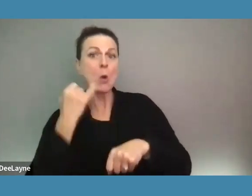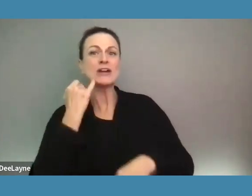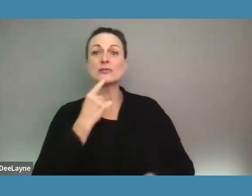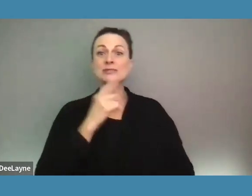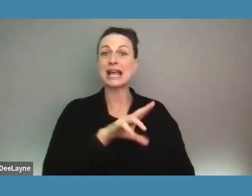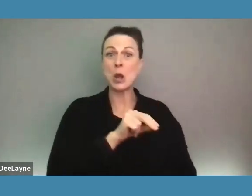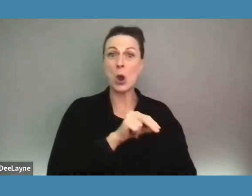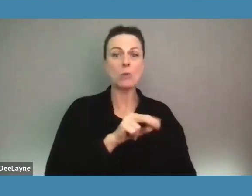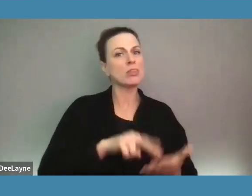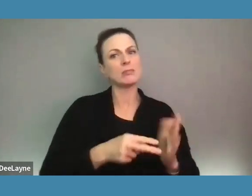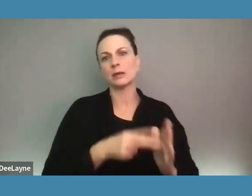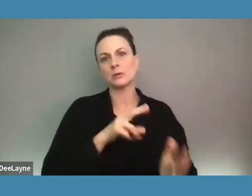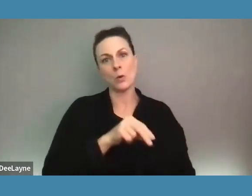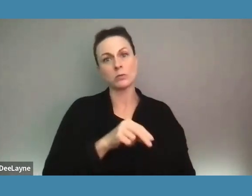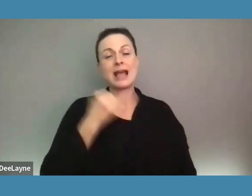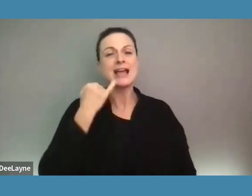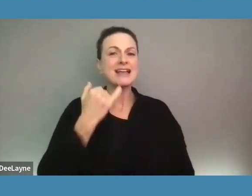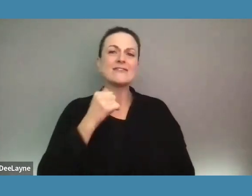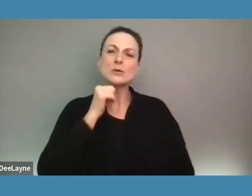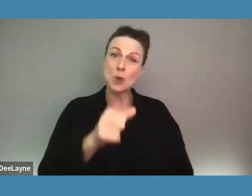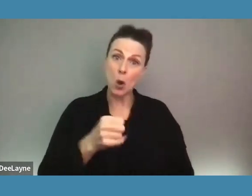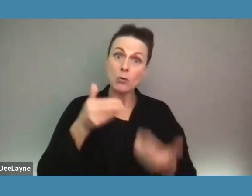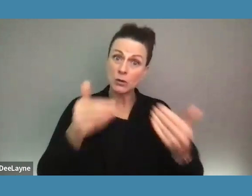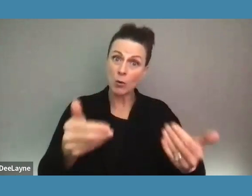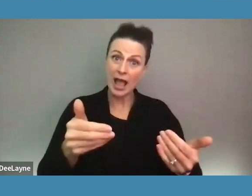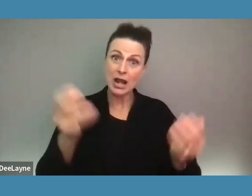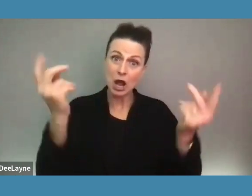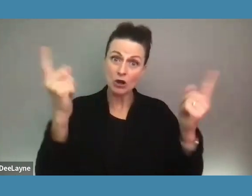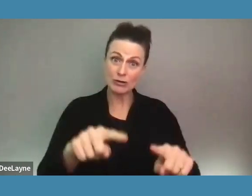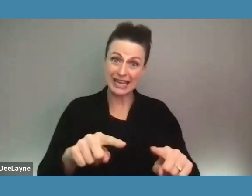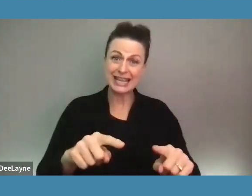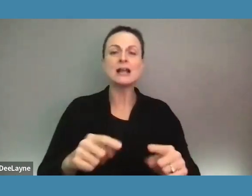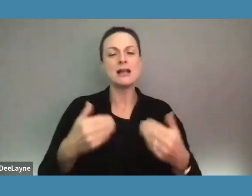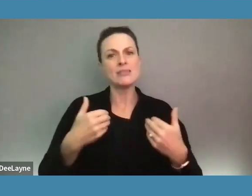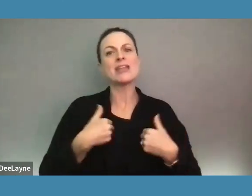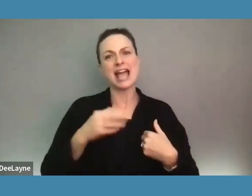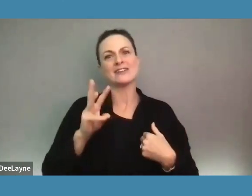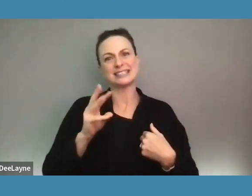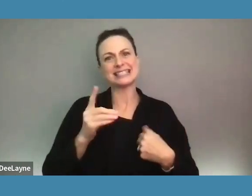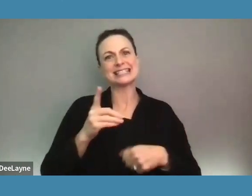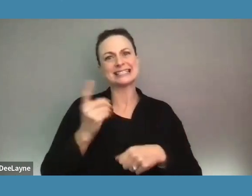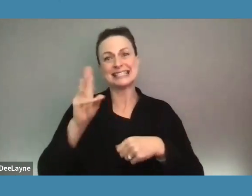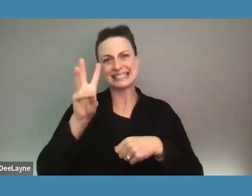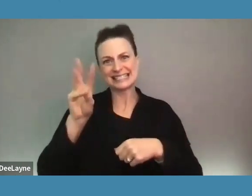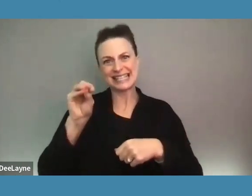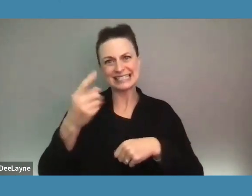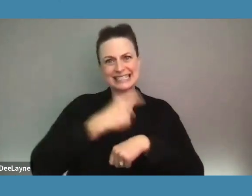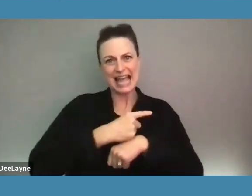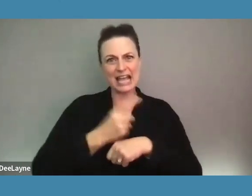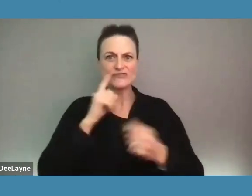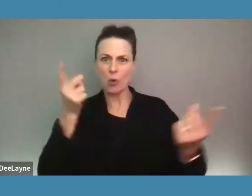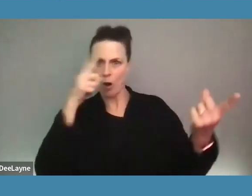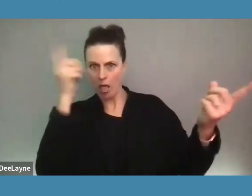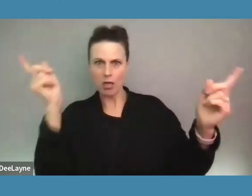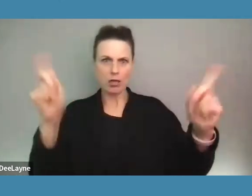no. If you don't extend the deadline, the state has 60 days to come to a compromise with you. So this